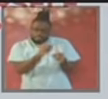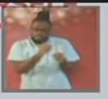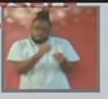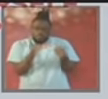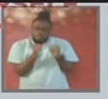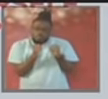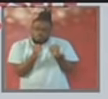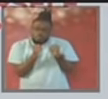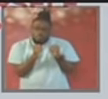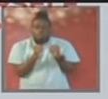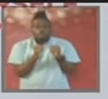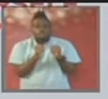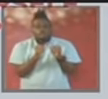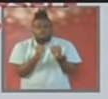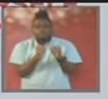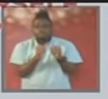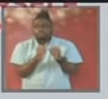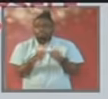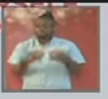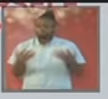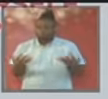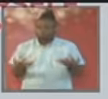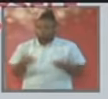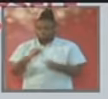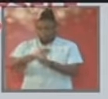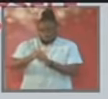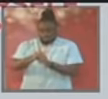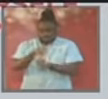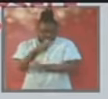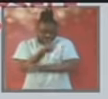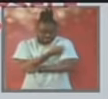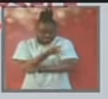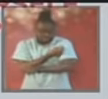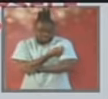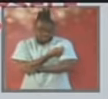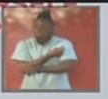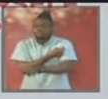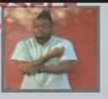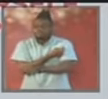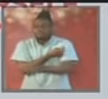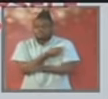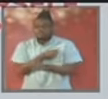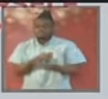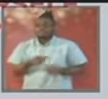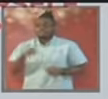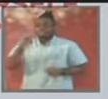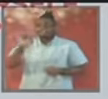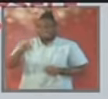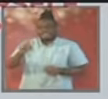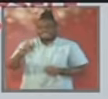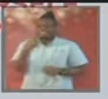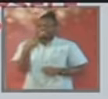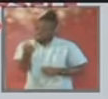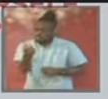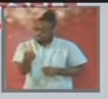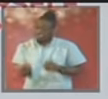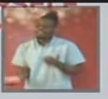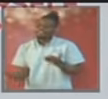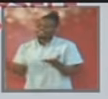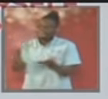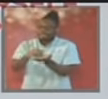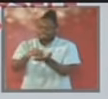The vaccines, and it needs to be repeated, will